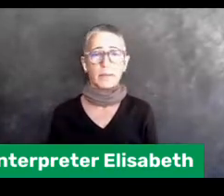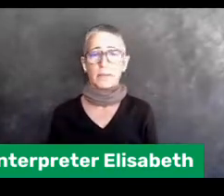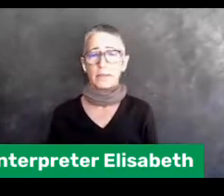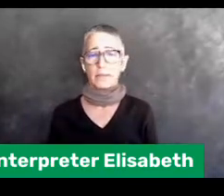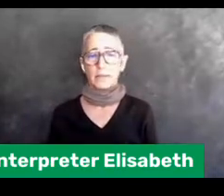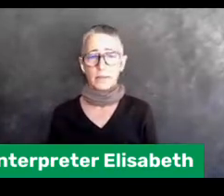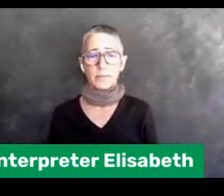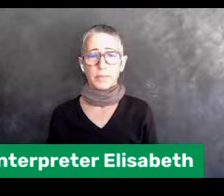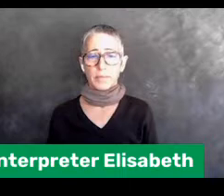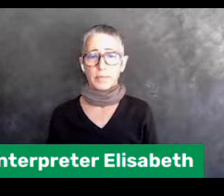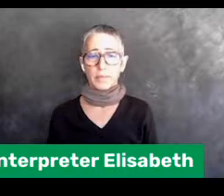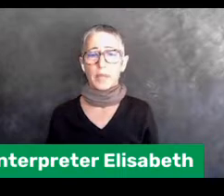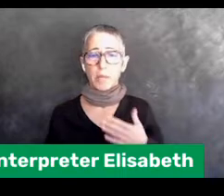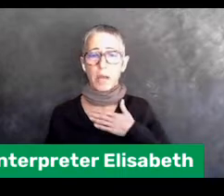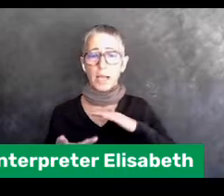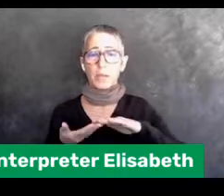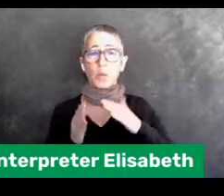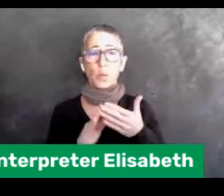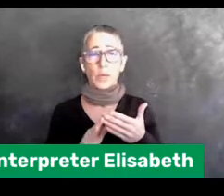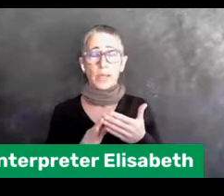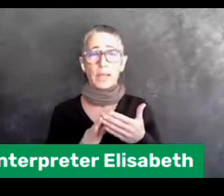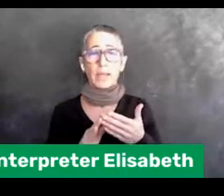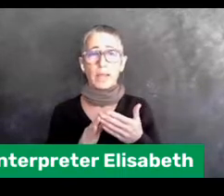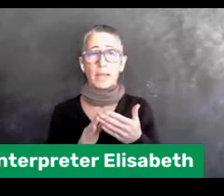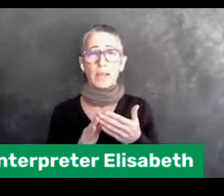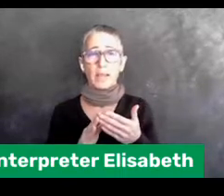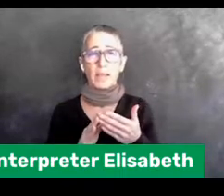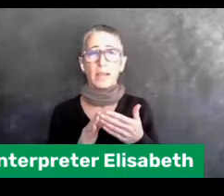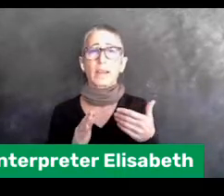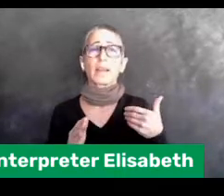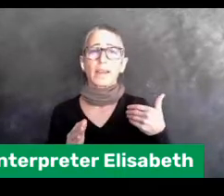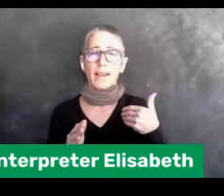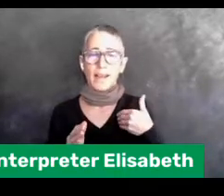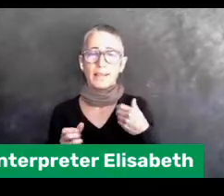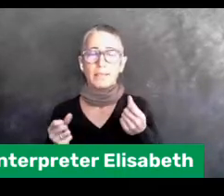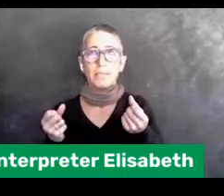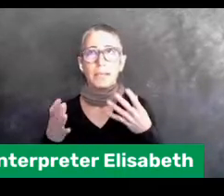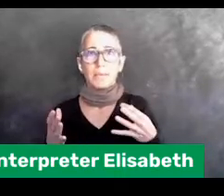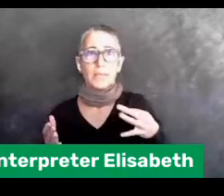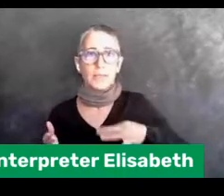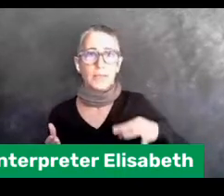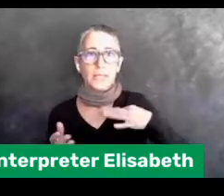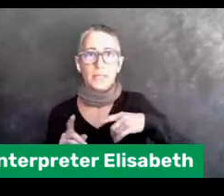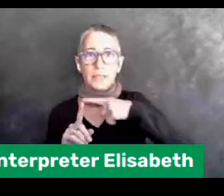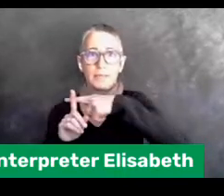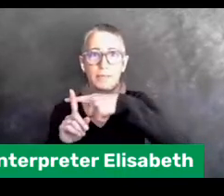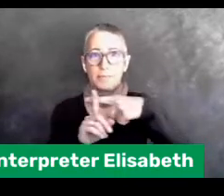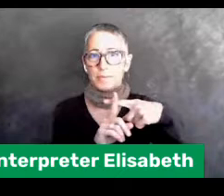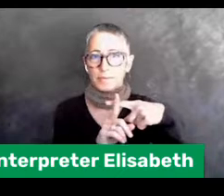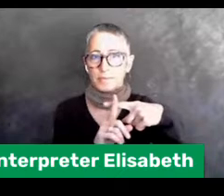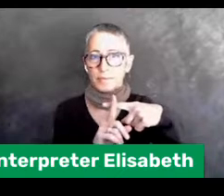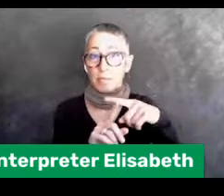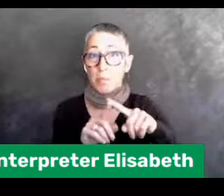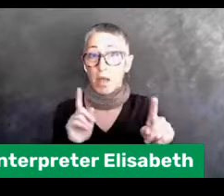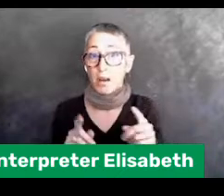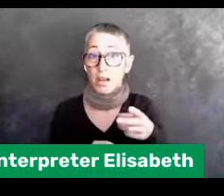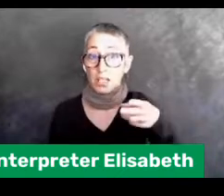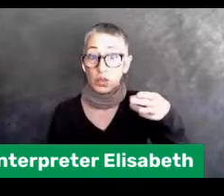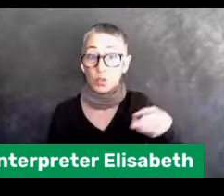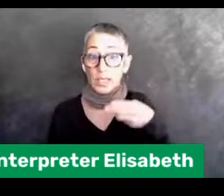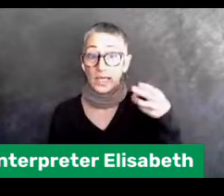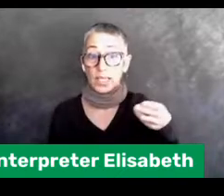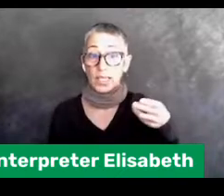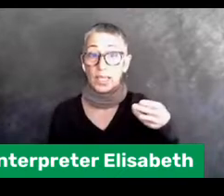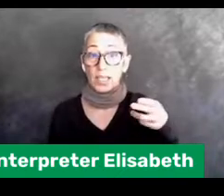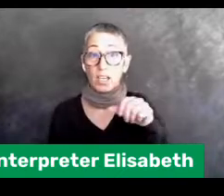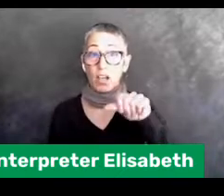My community, like I said, have some of the greatest assets in the city of Chicago. However, historically, Austin has suffered